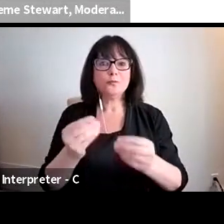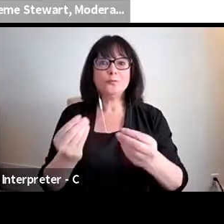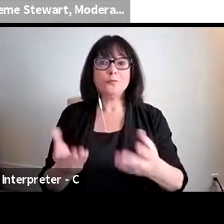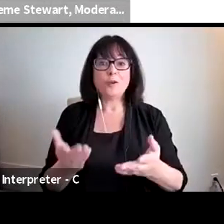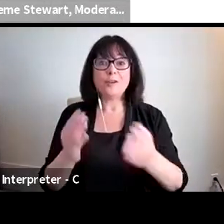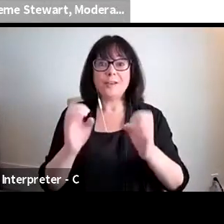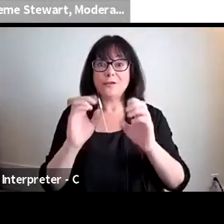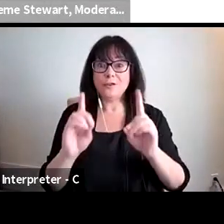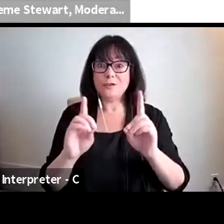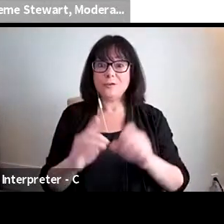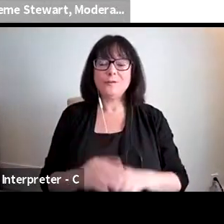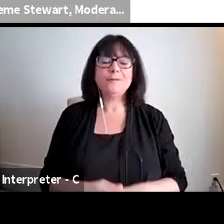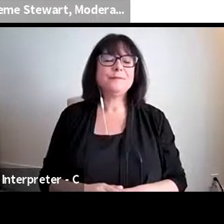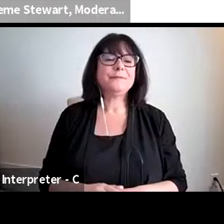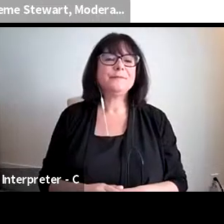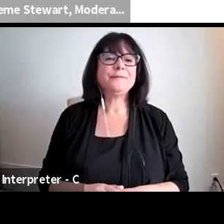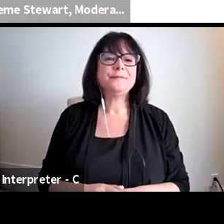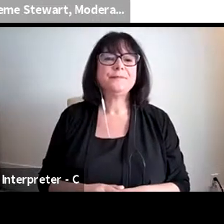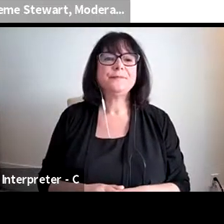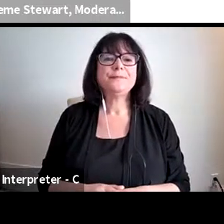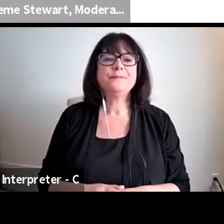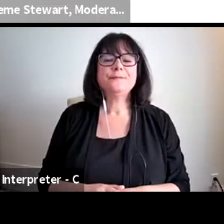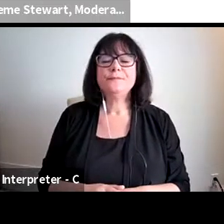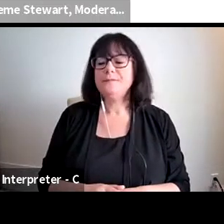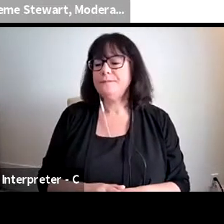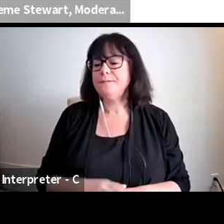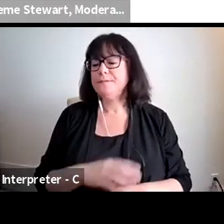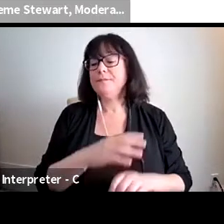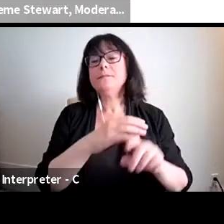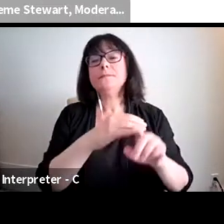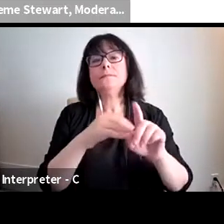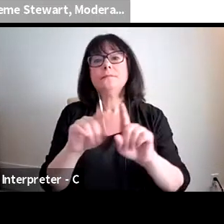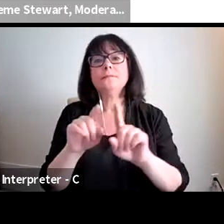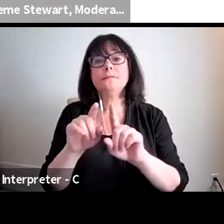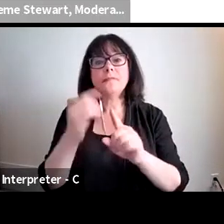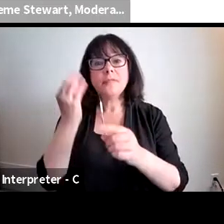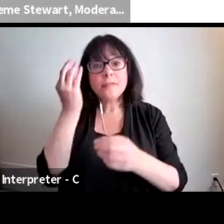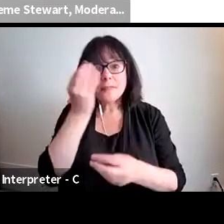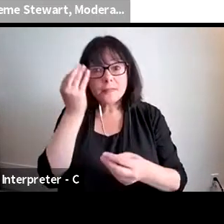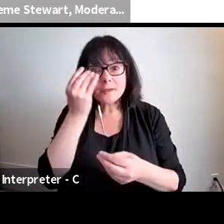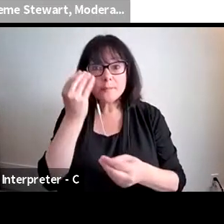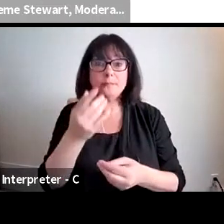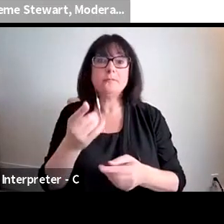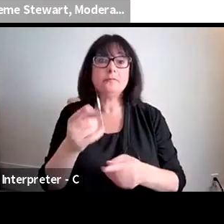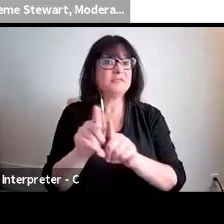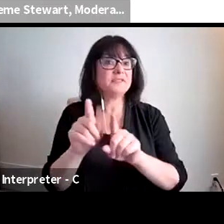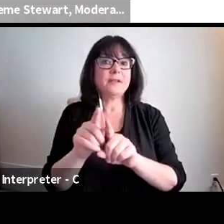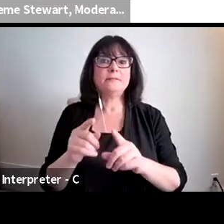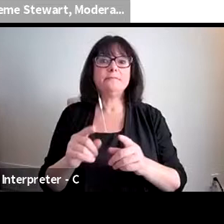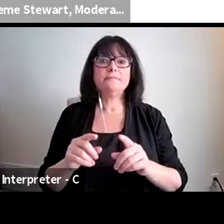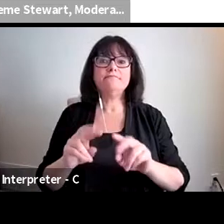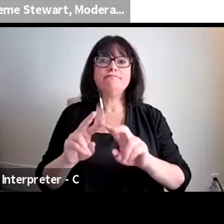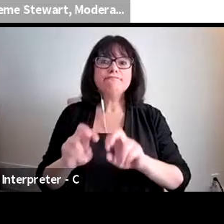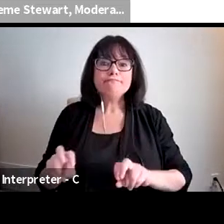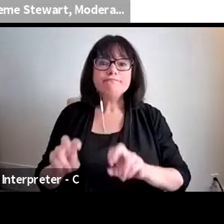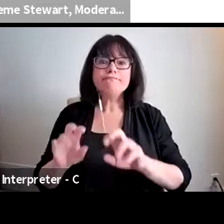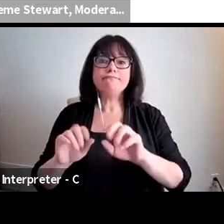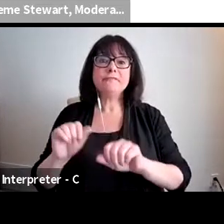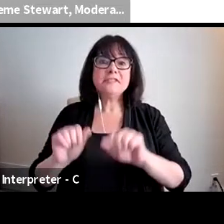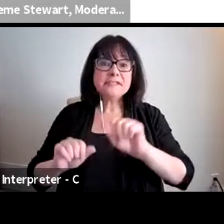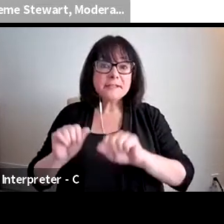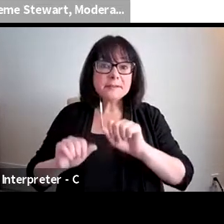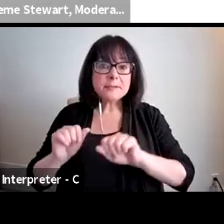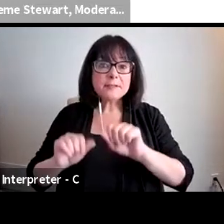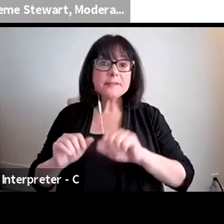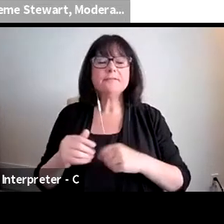And similarly with, how you think about assessment and from, whether or not